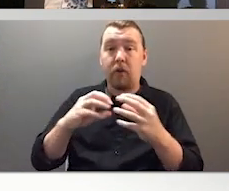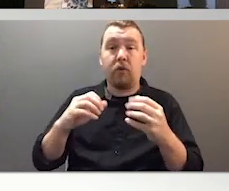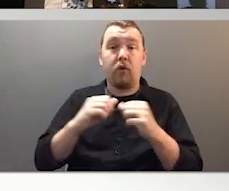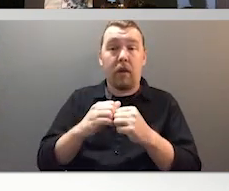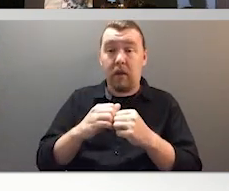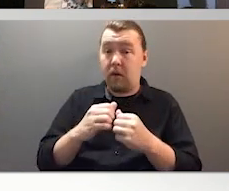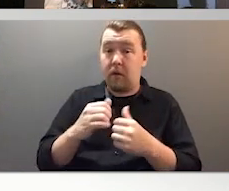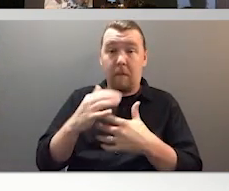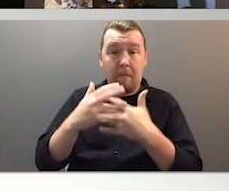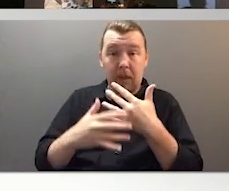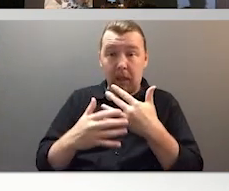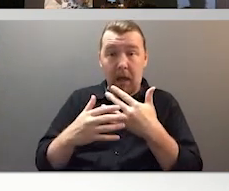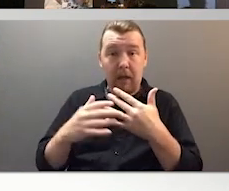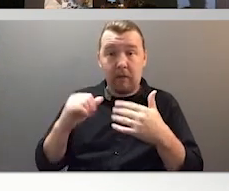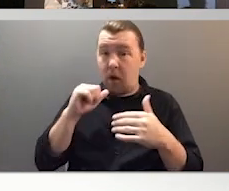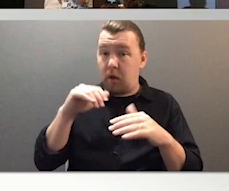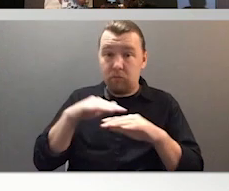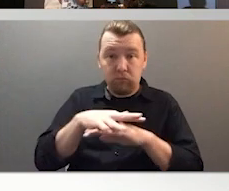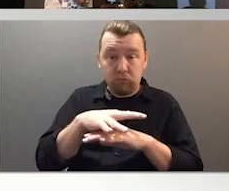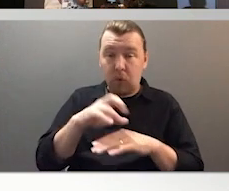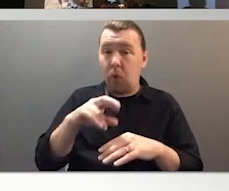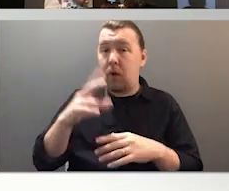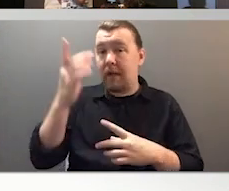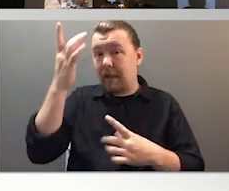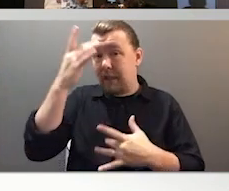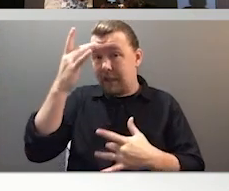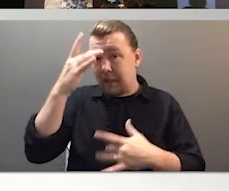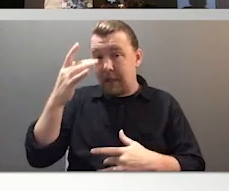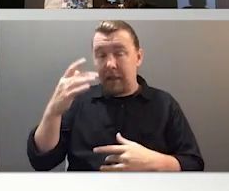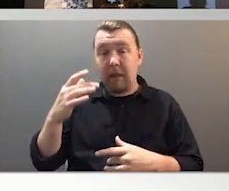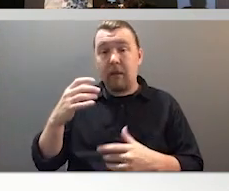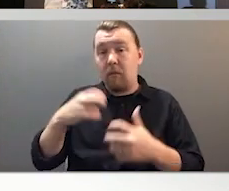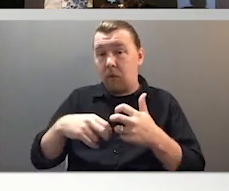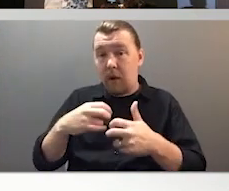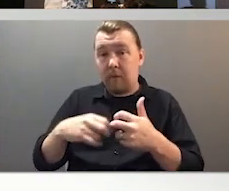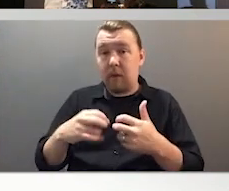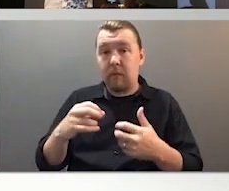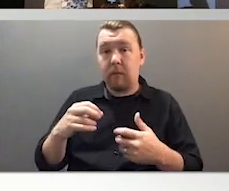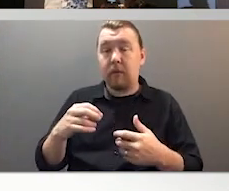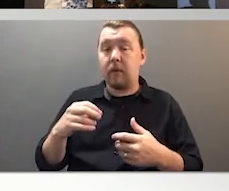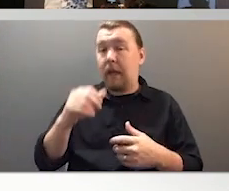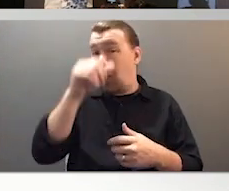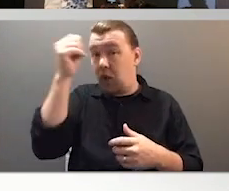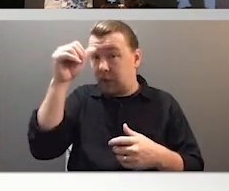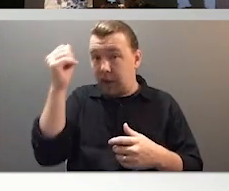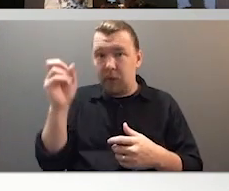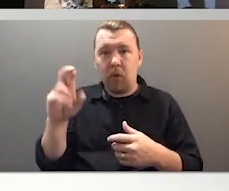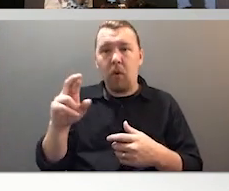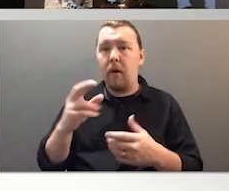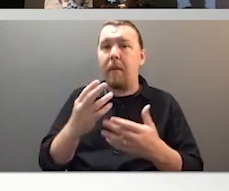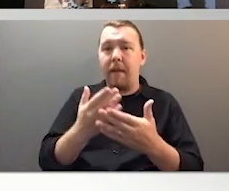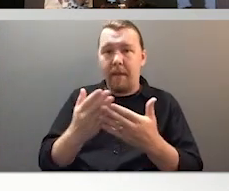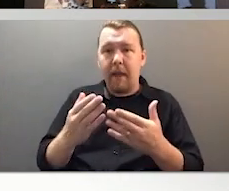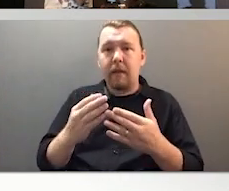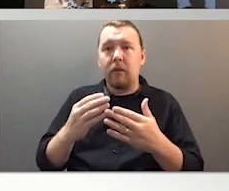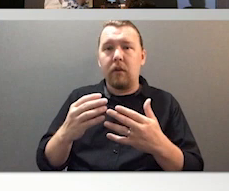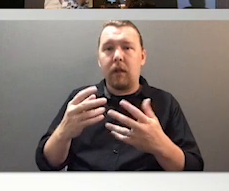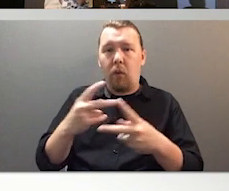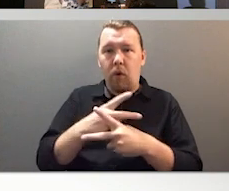supply, disease process such as the plaques for Alzheimer's, but then things start to recede backwards. So you start to